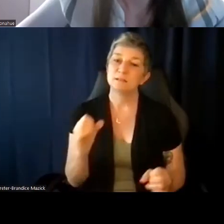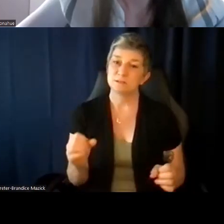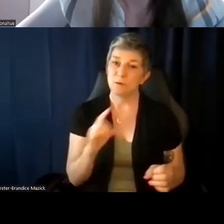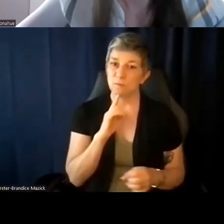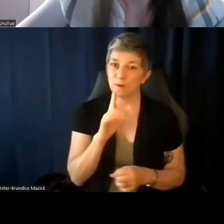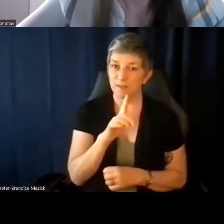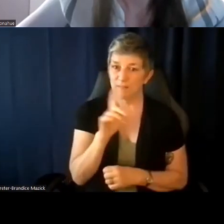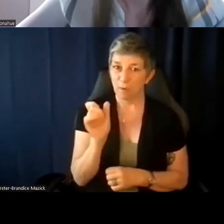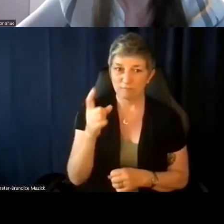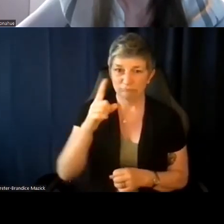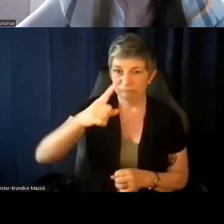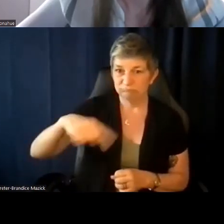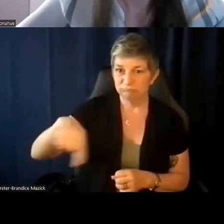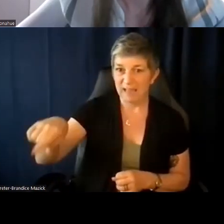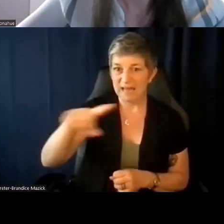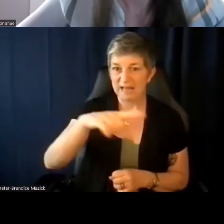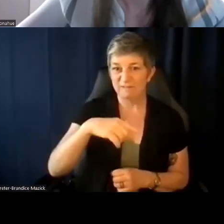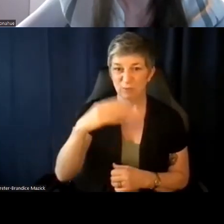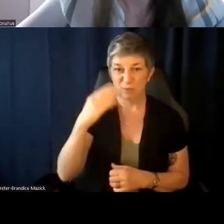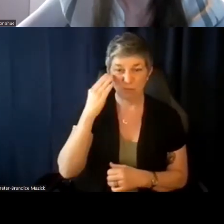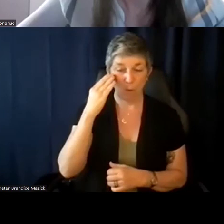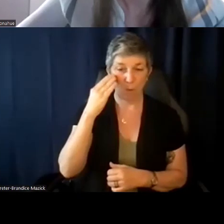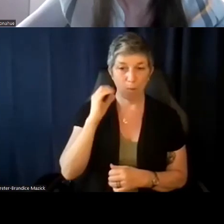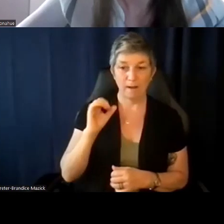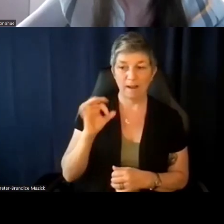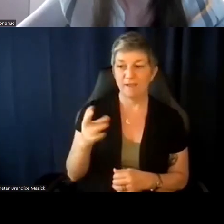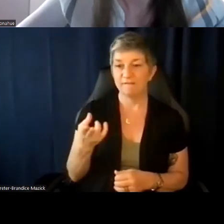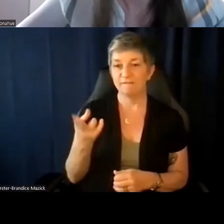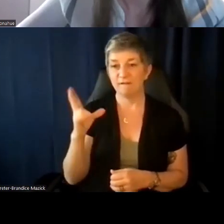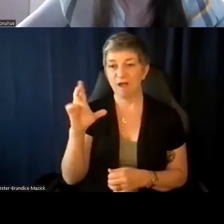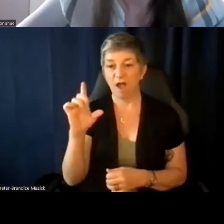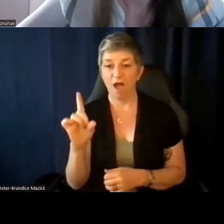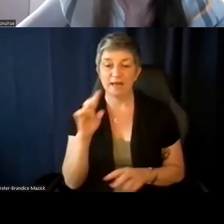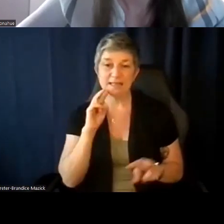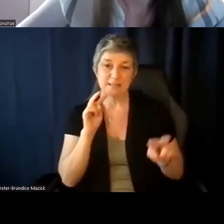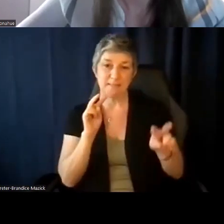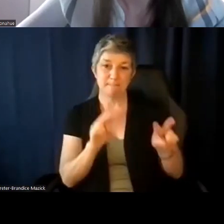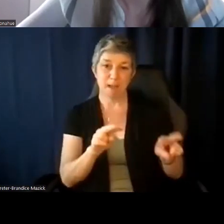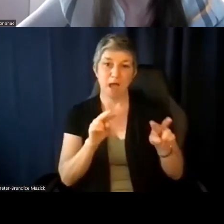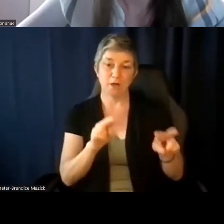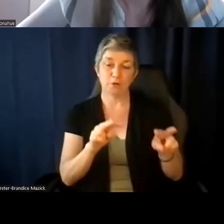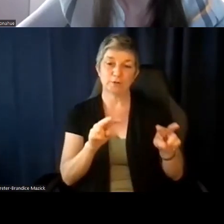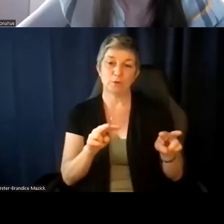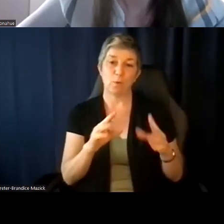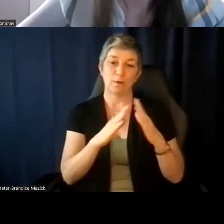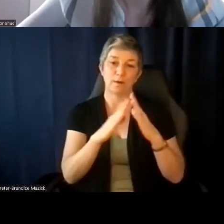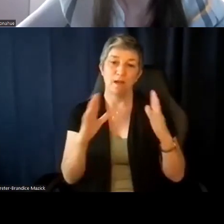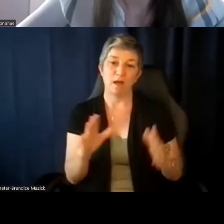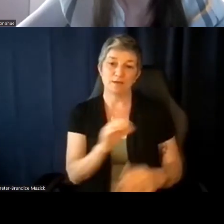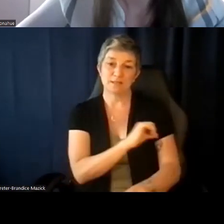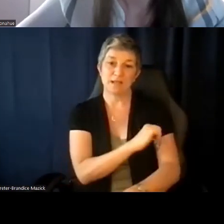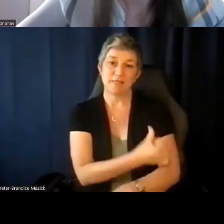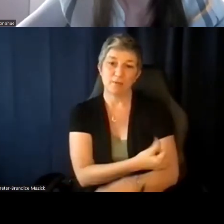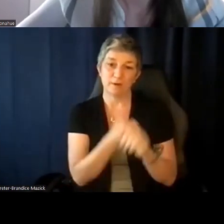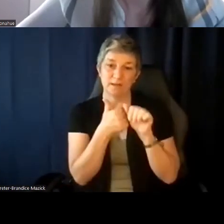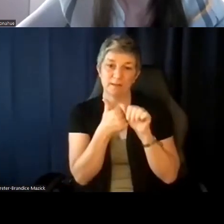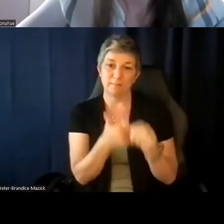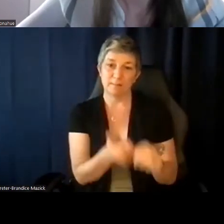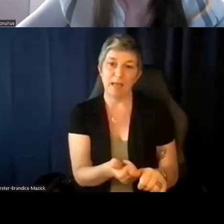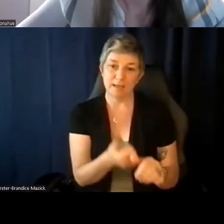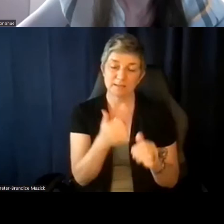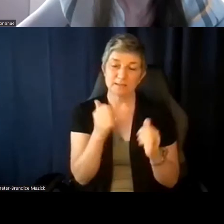you know whether HUD is monitoring housing authorities' compliance